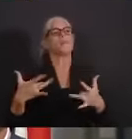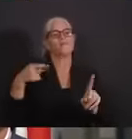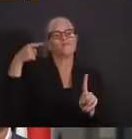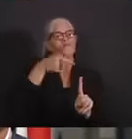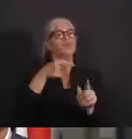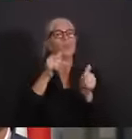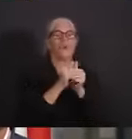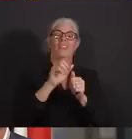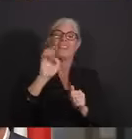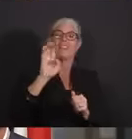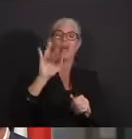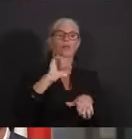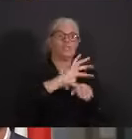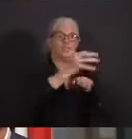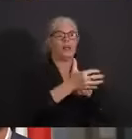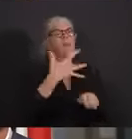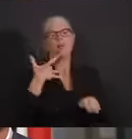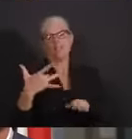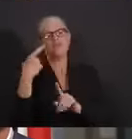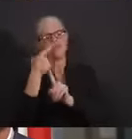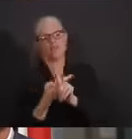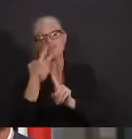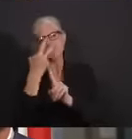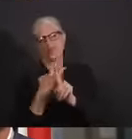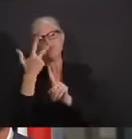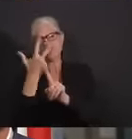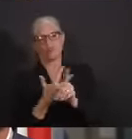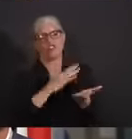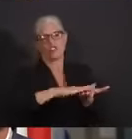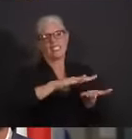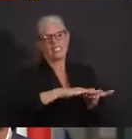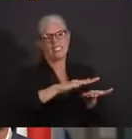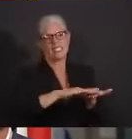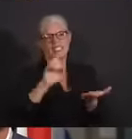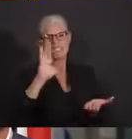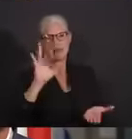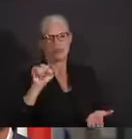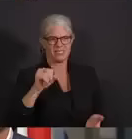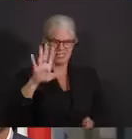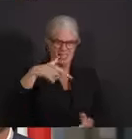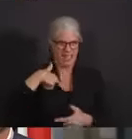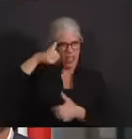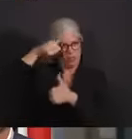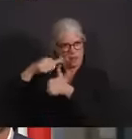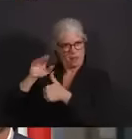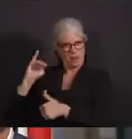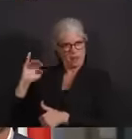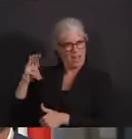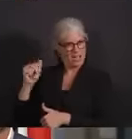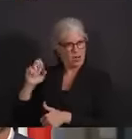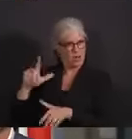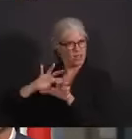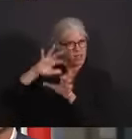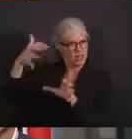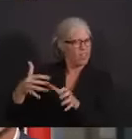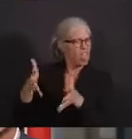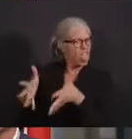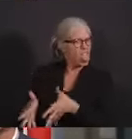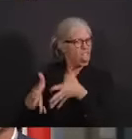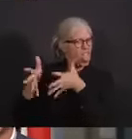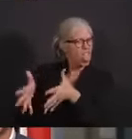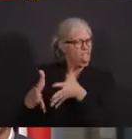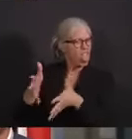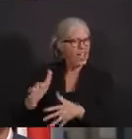months and months to do debris. I mean, I remember Michael, how long it took to do the debris. Ian, there was